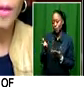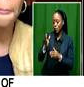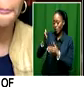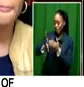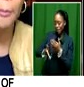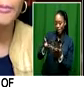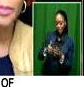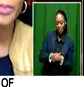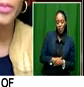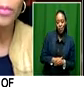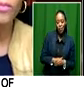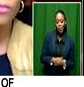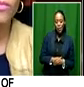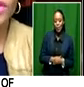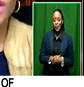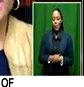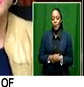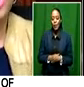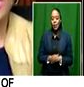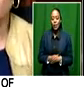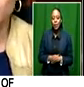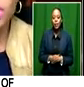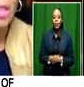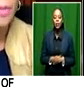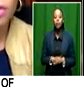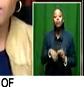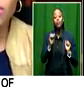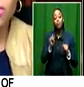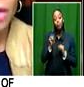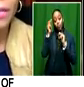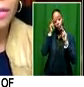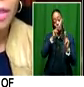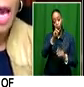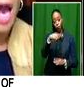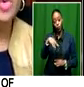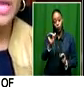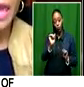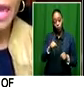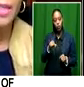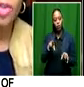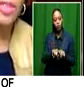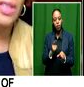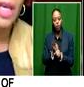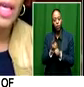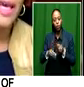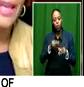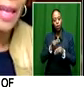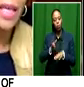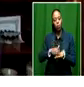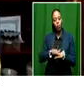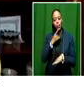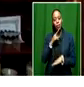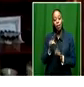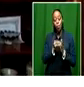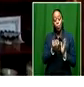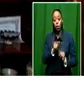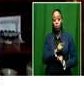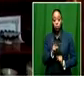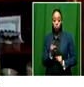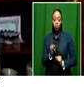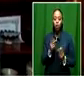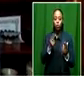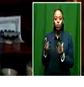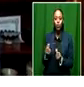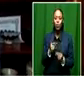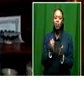wrap this up for us, this conversation. Your view is absolutely correct. I would add to say learners also have to